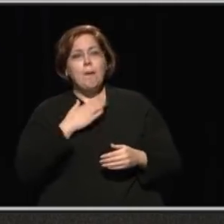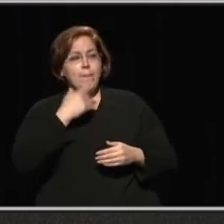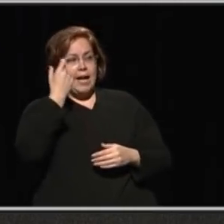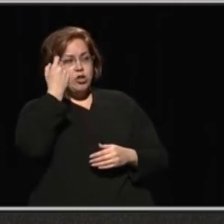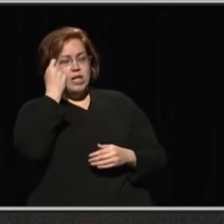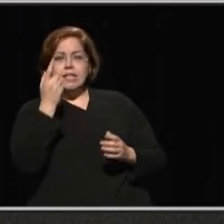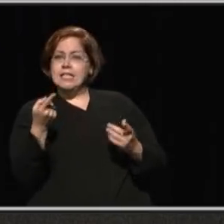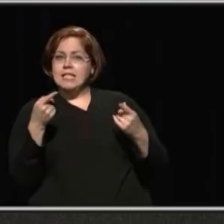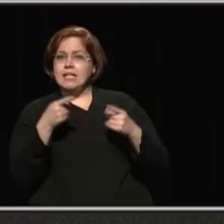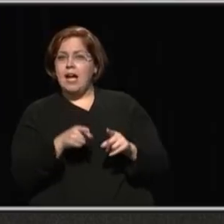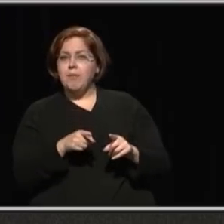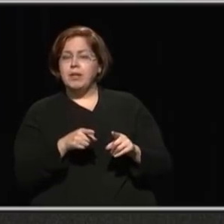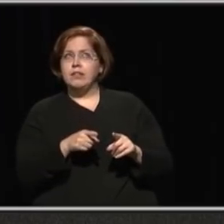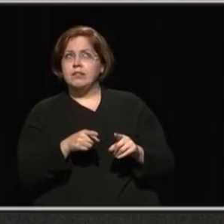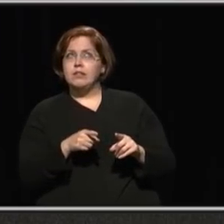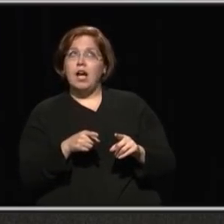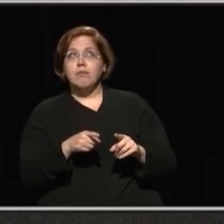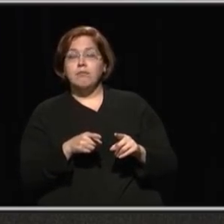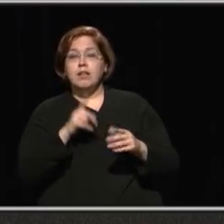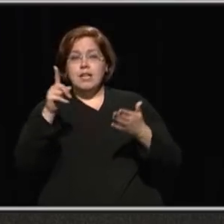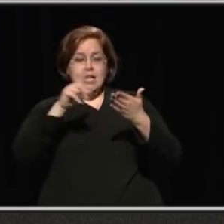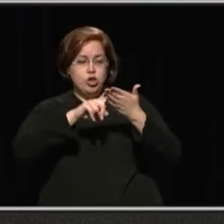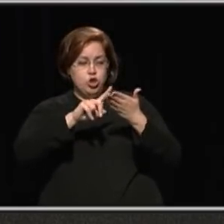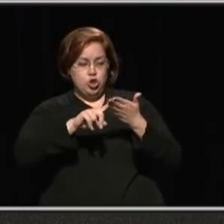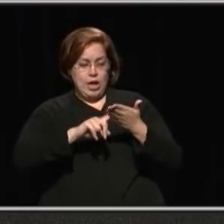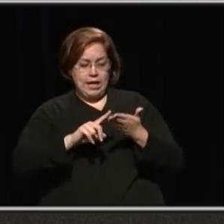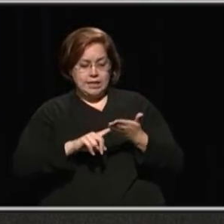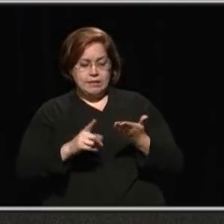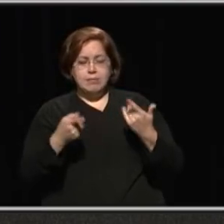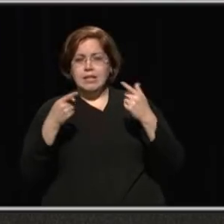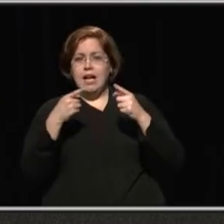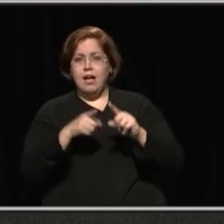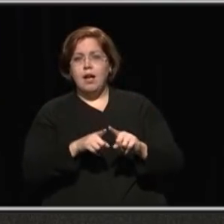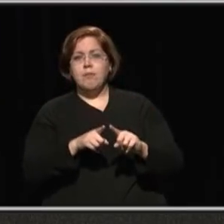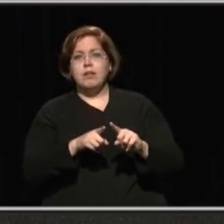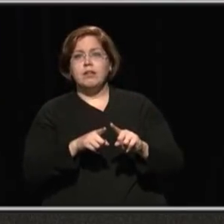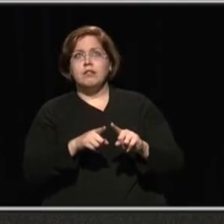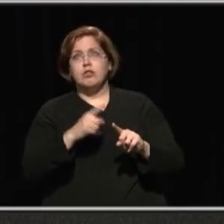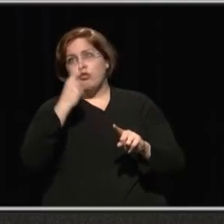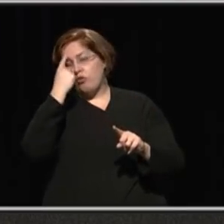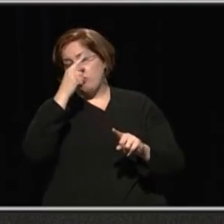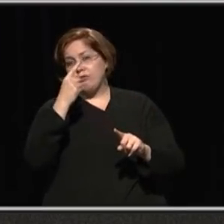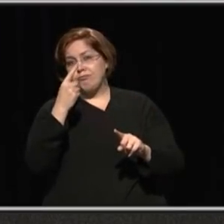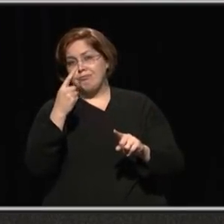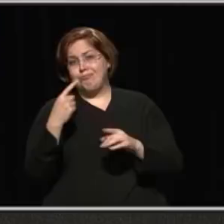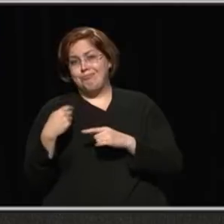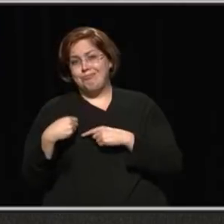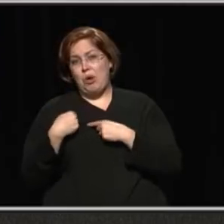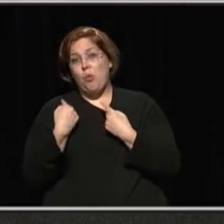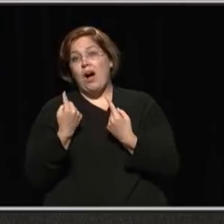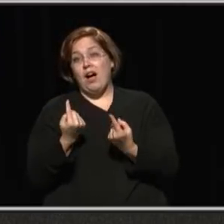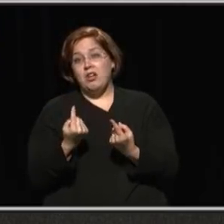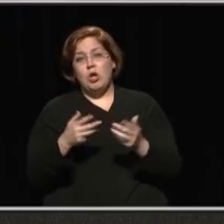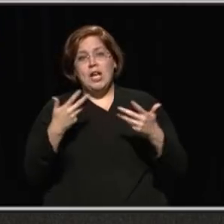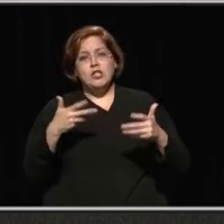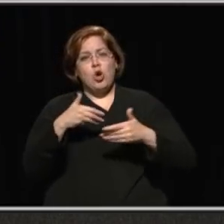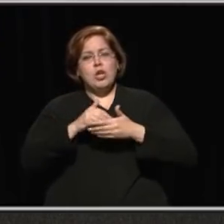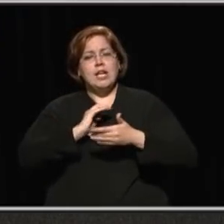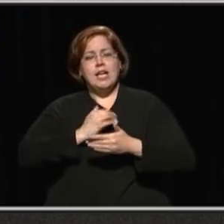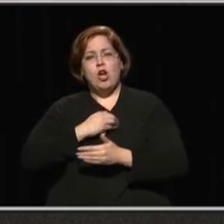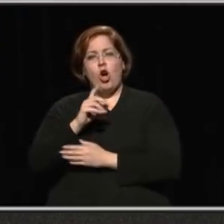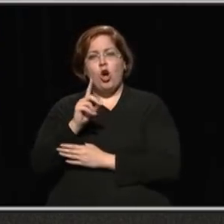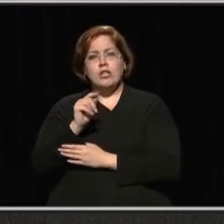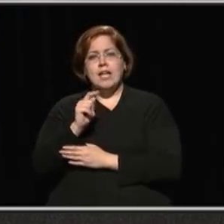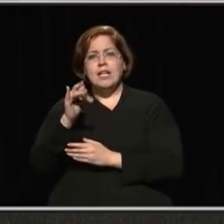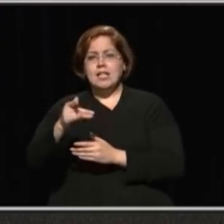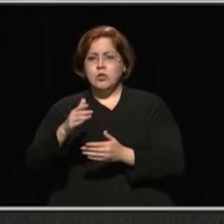occurring for, the surveillance has been conducted for a while. It's already in our aggregate data. This was a